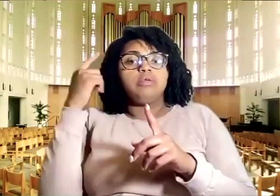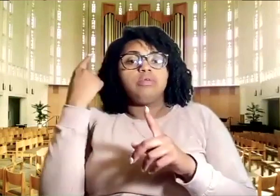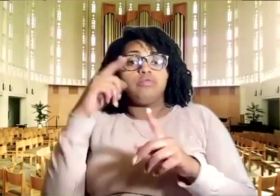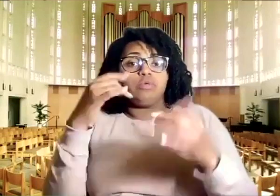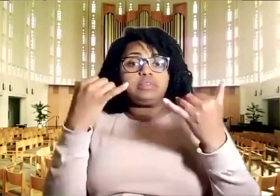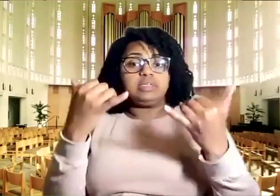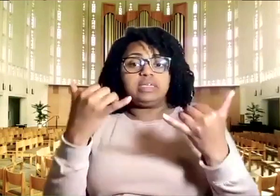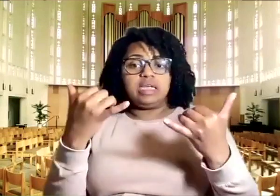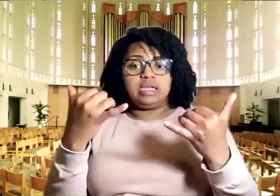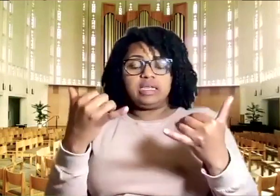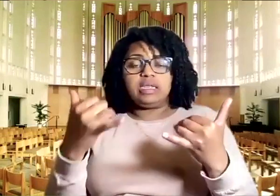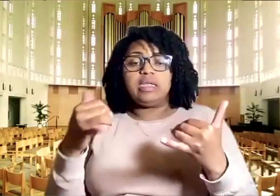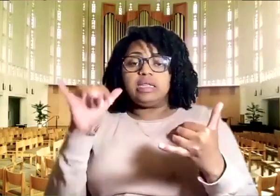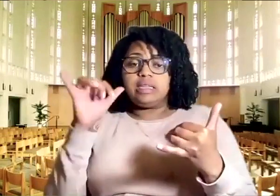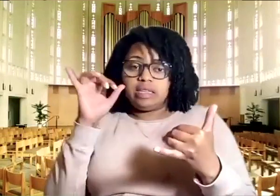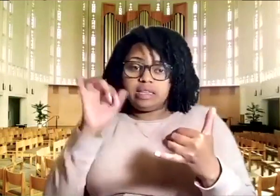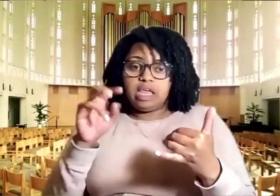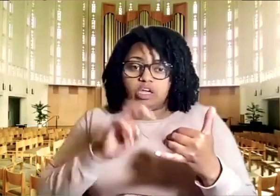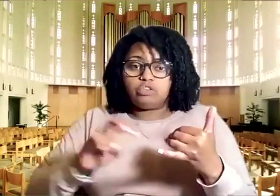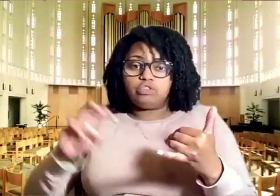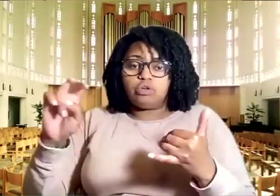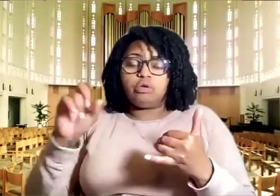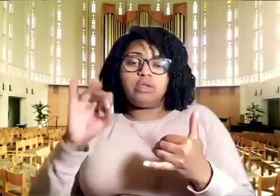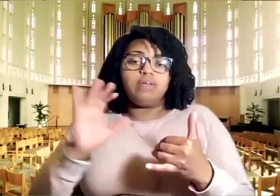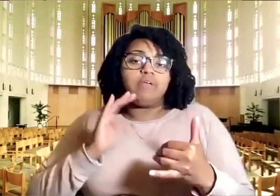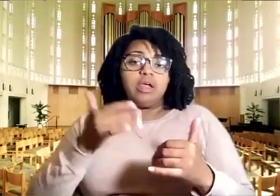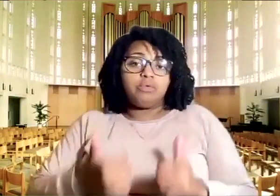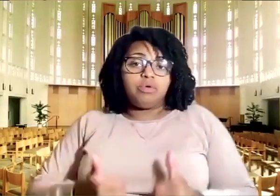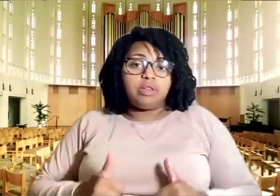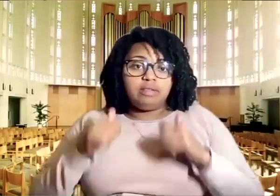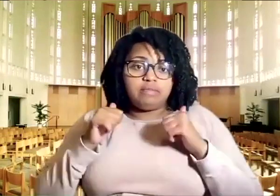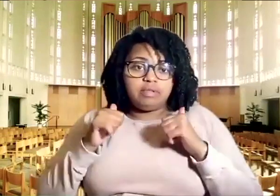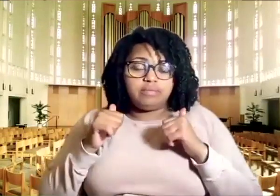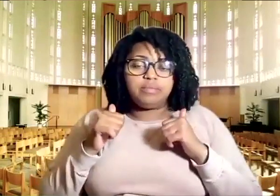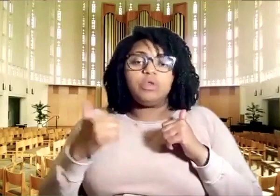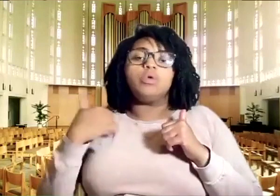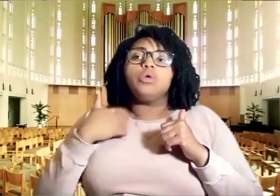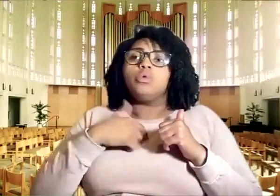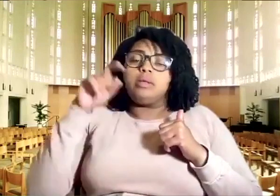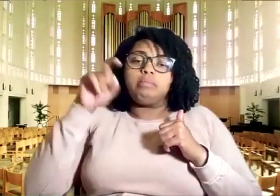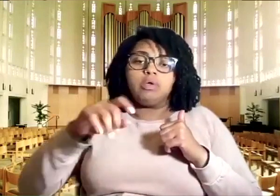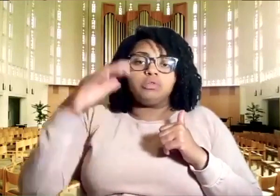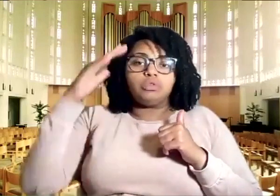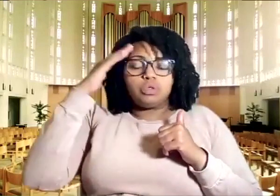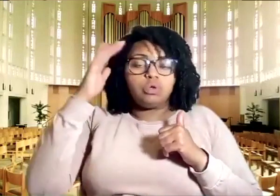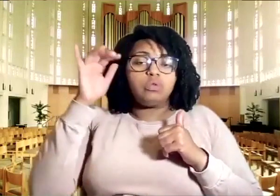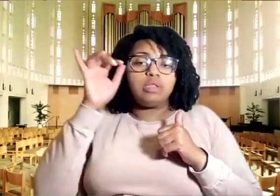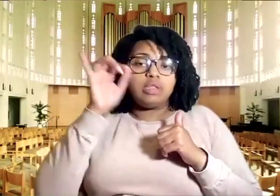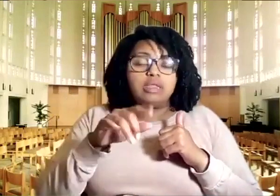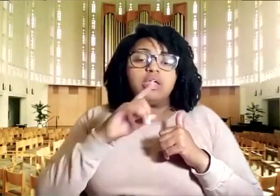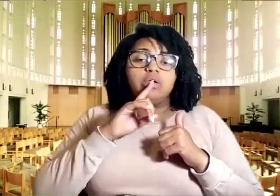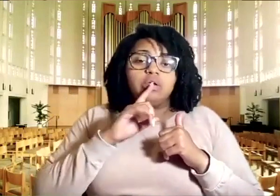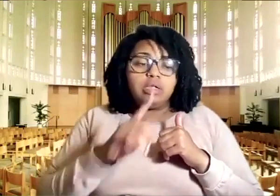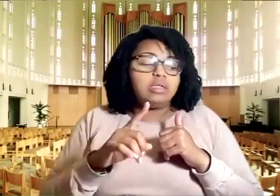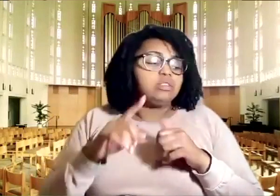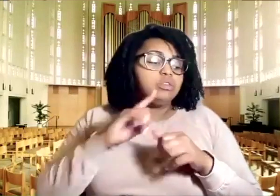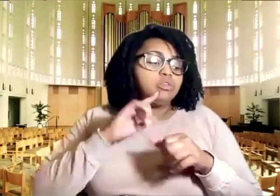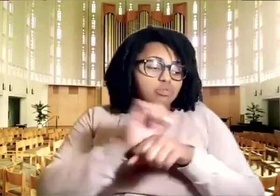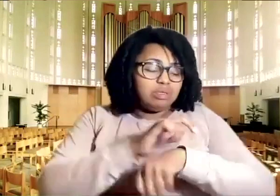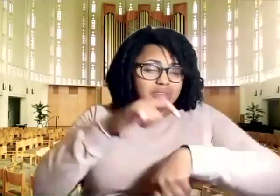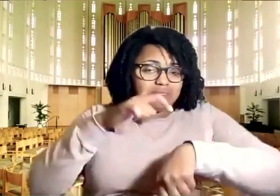that in the journey of our living, we must know that there is indeed a time for